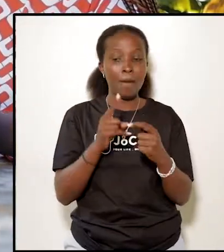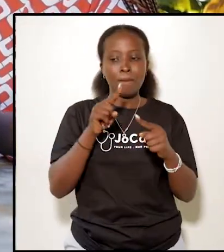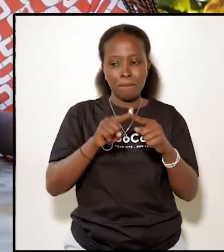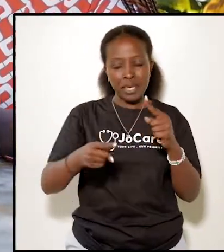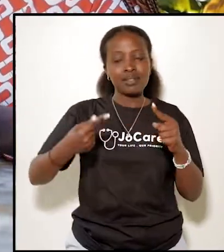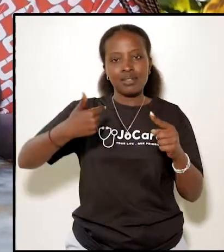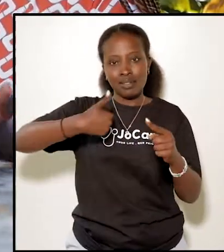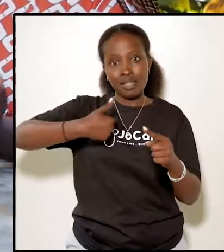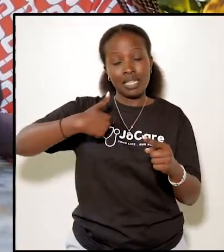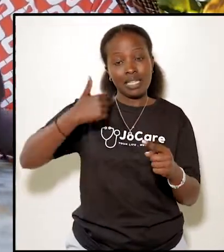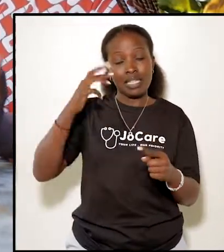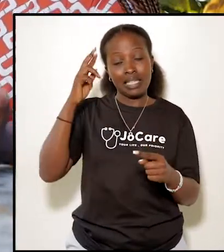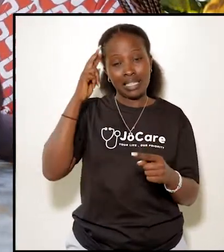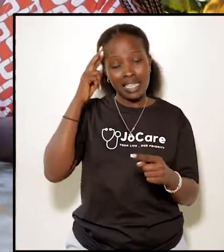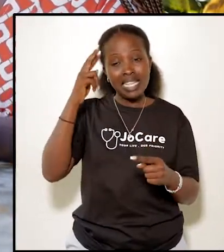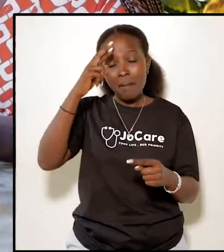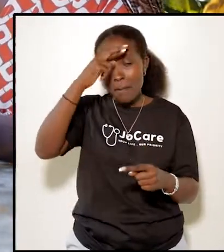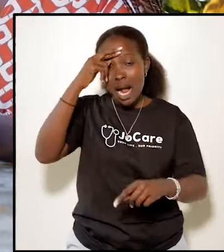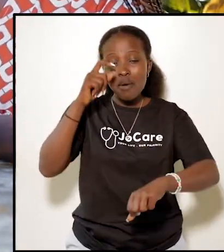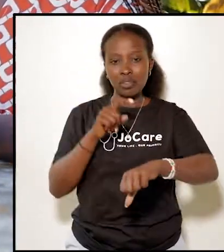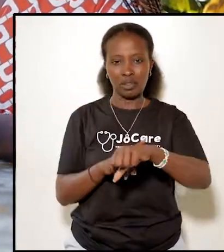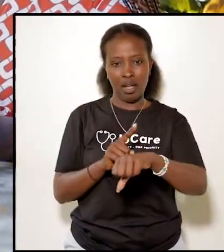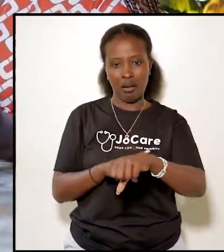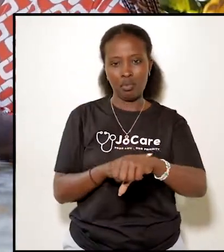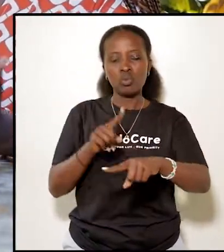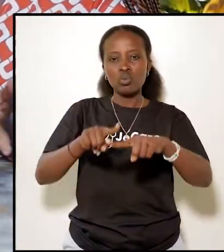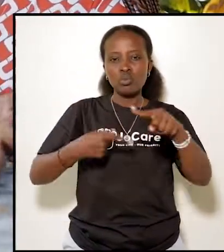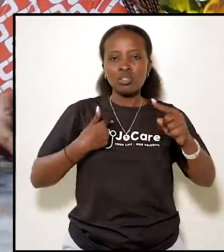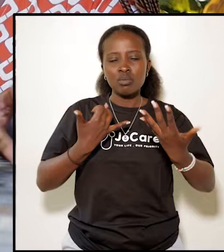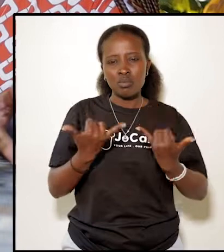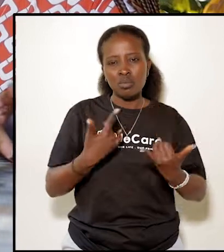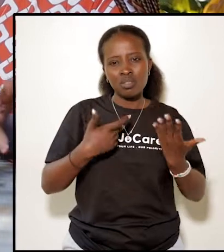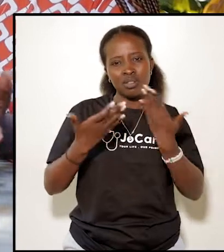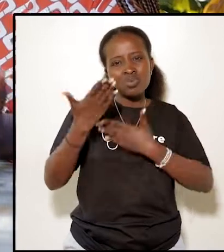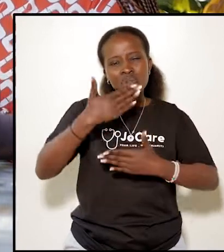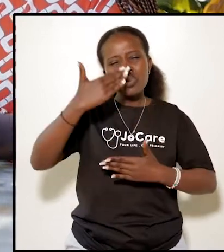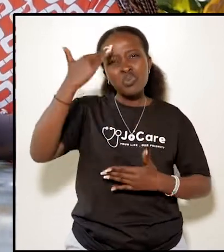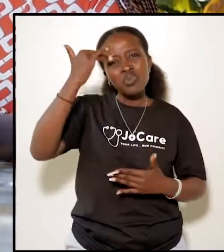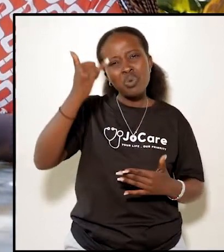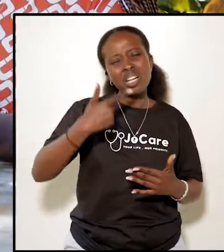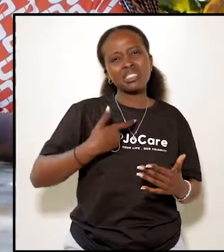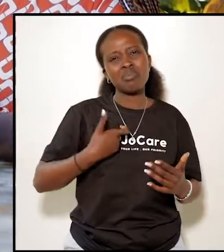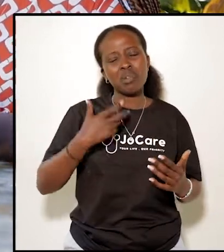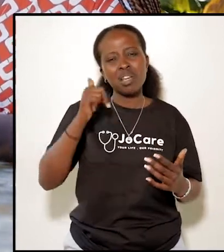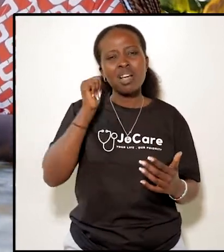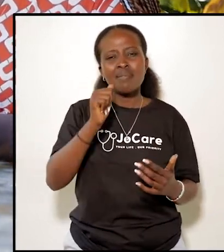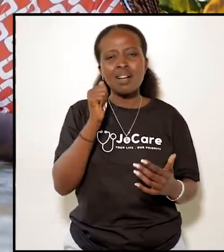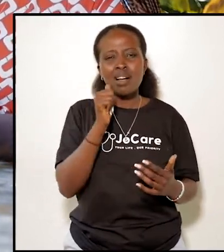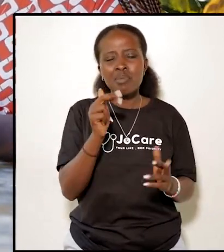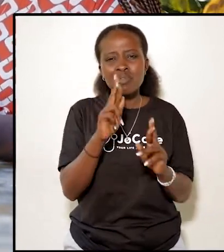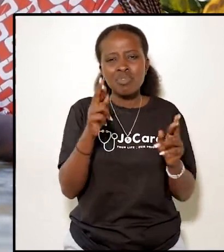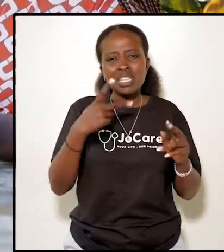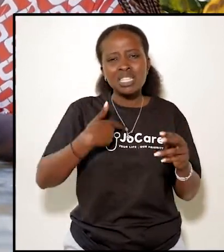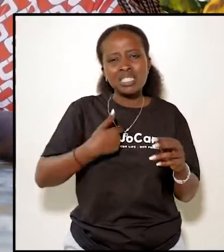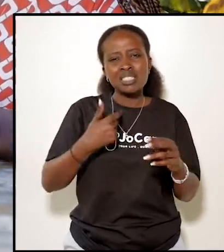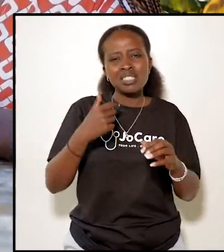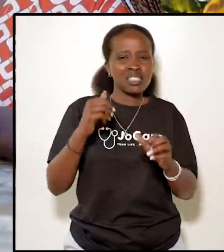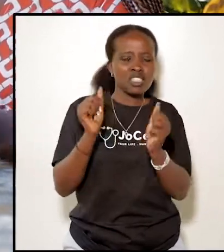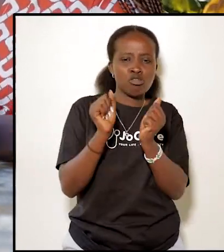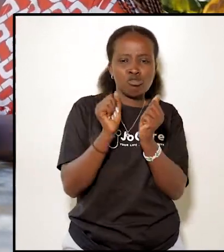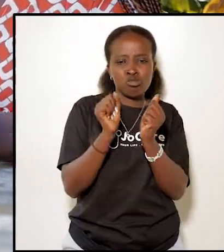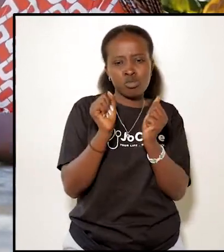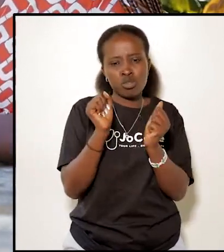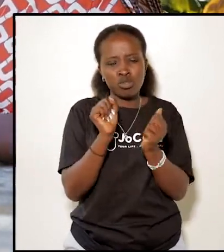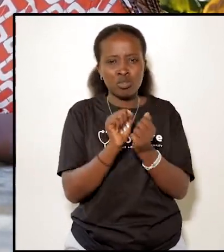me, I don't think that's the time because now we are talking about couples. So what about a female lady who is